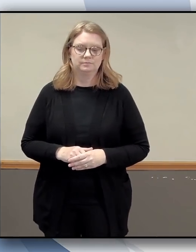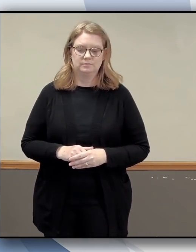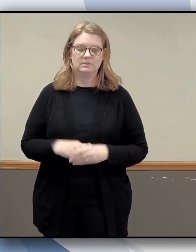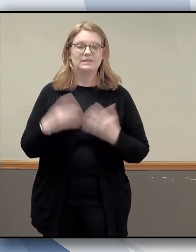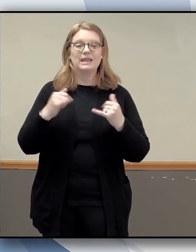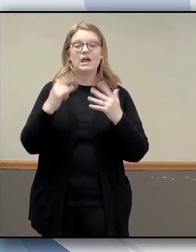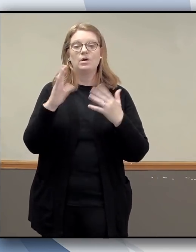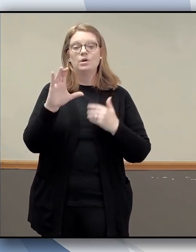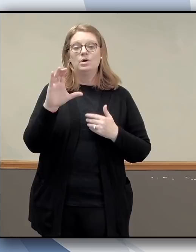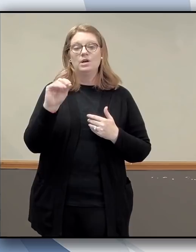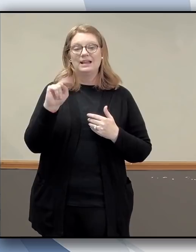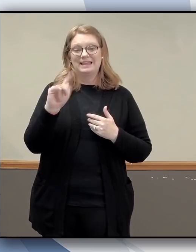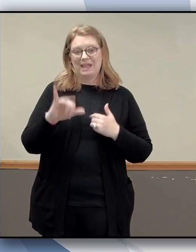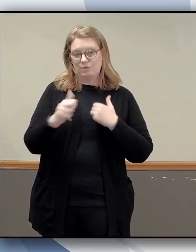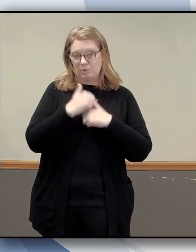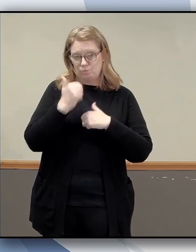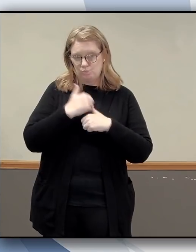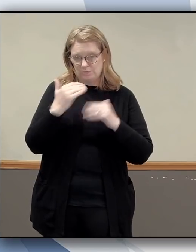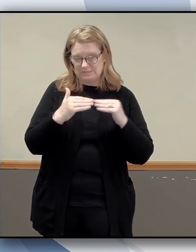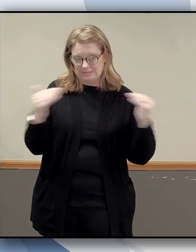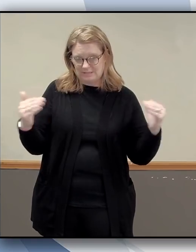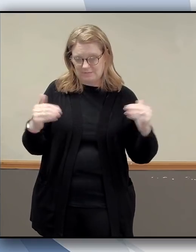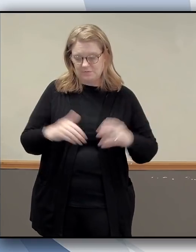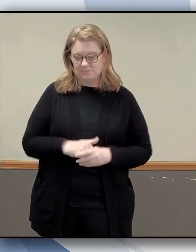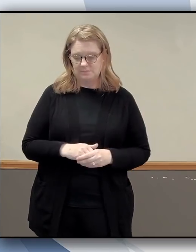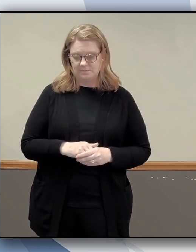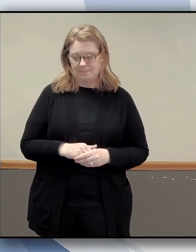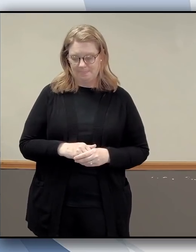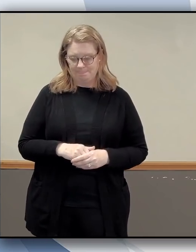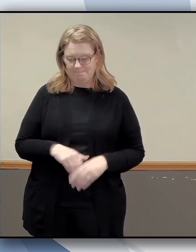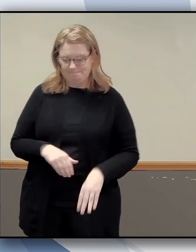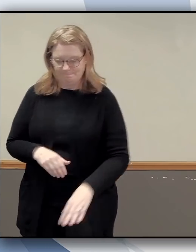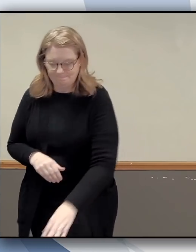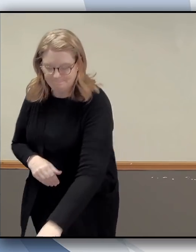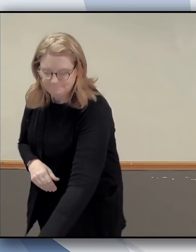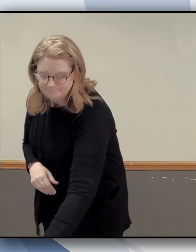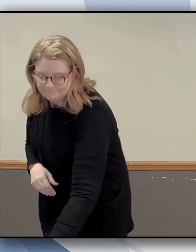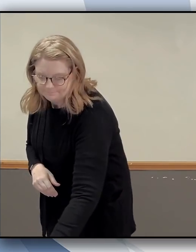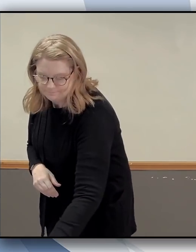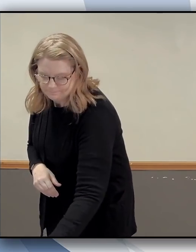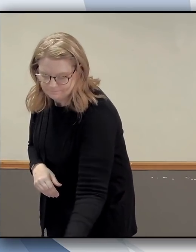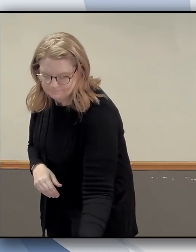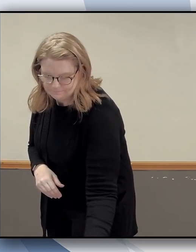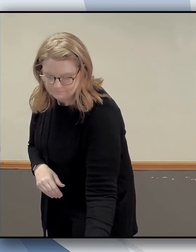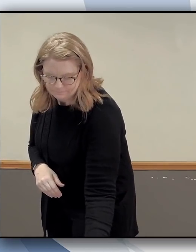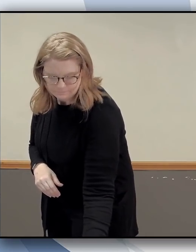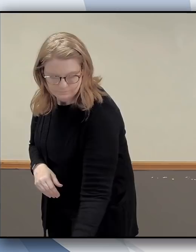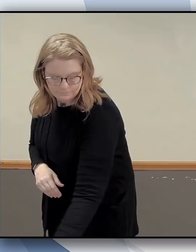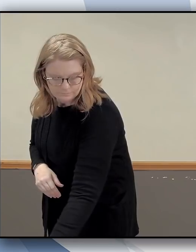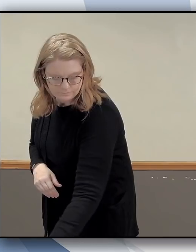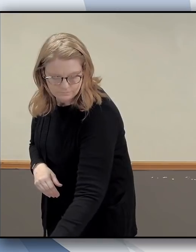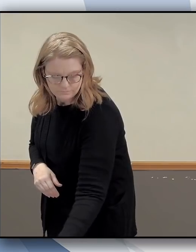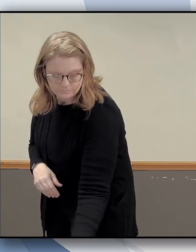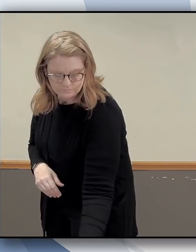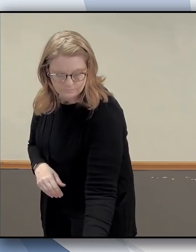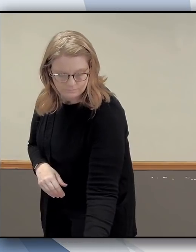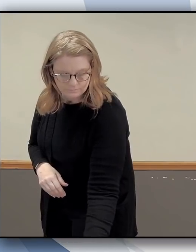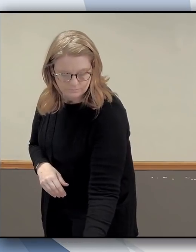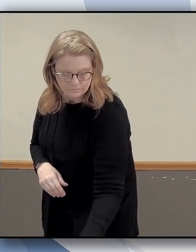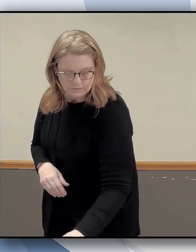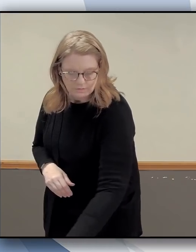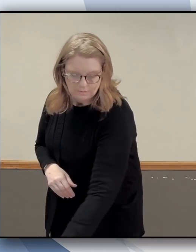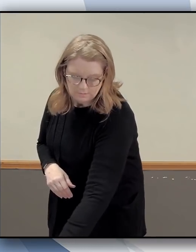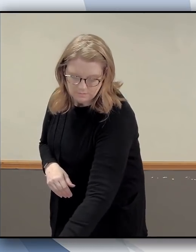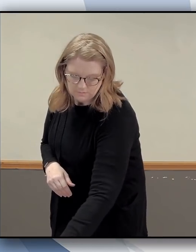As we mentioned last week, as we continue to seek to work with local local counties,